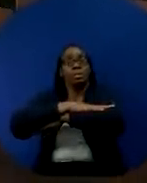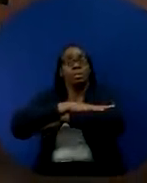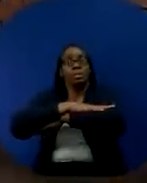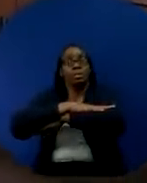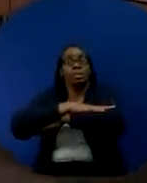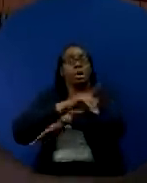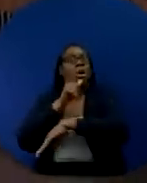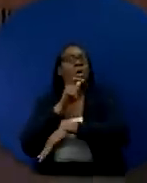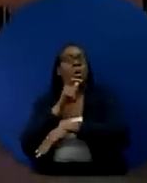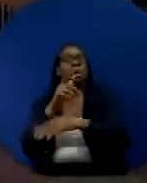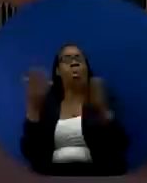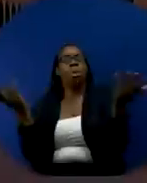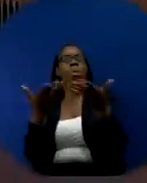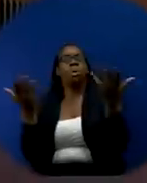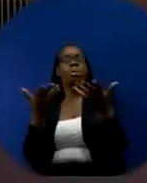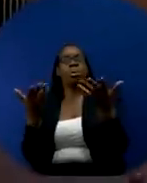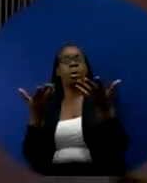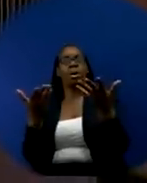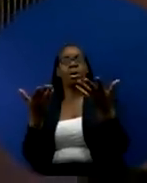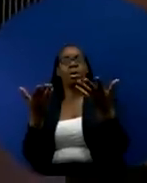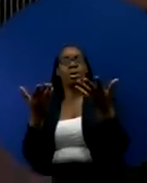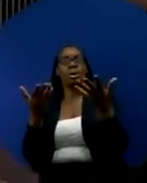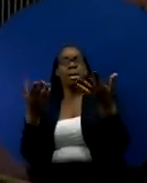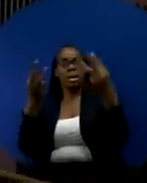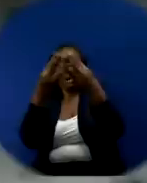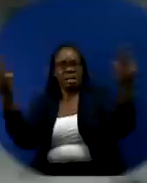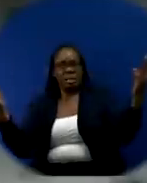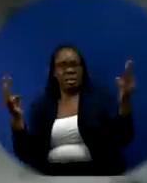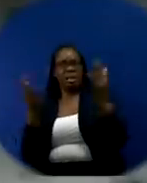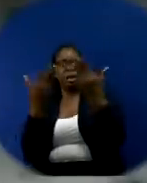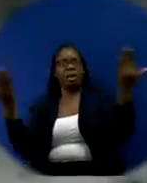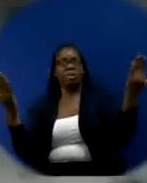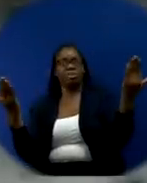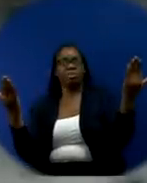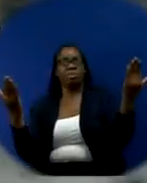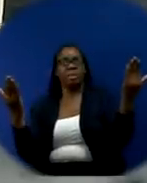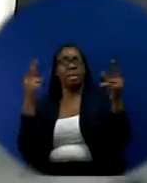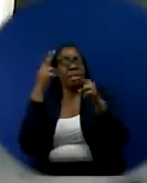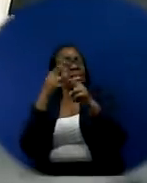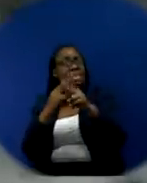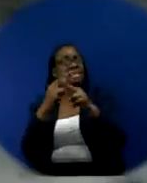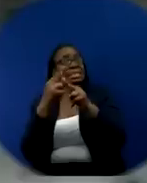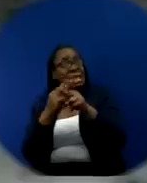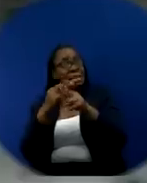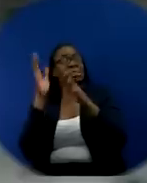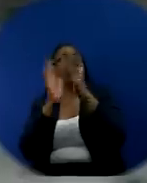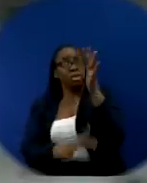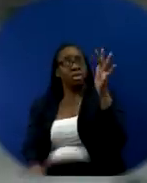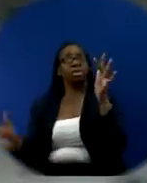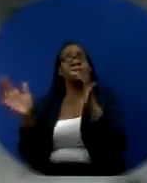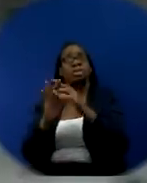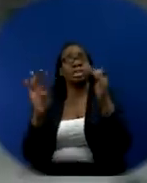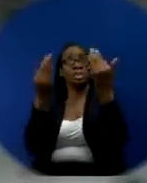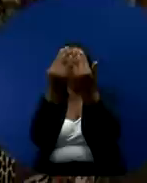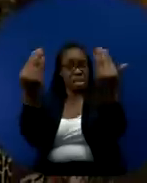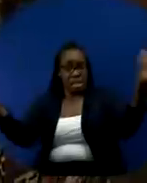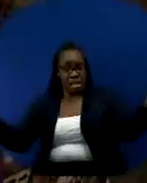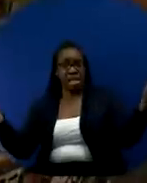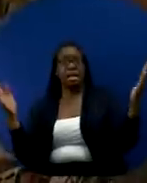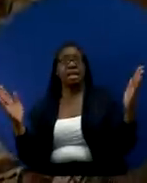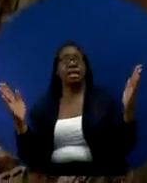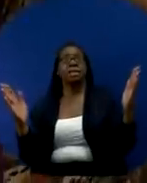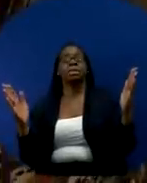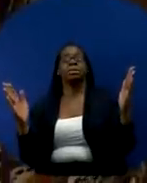the world left the gate open? And I got a good answer for you. His name is Jesus. Jesus. He opened the gate,